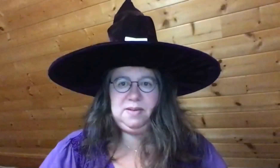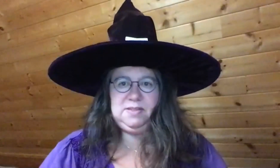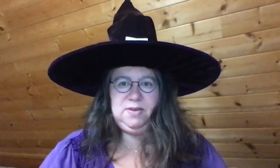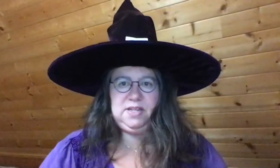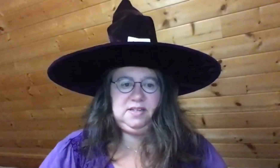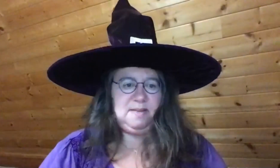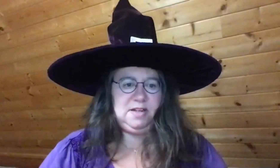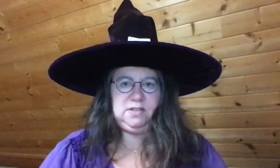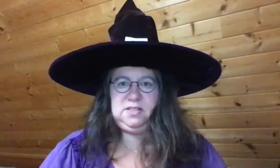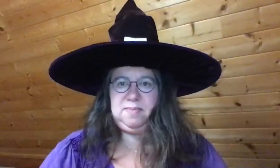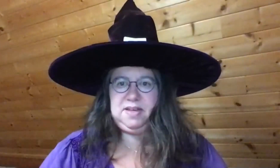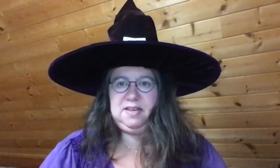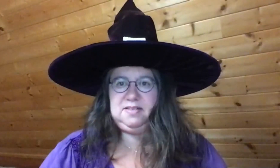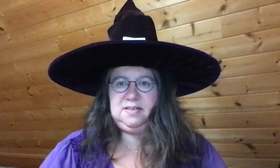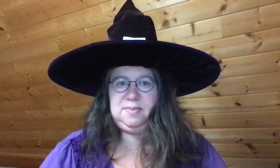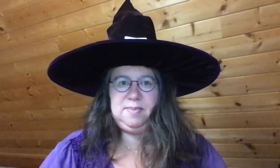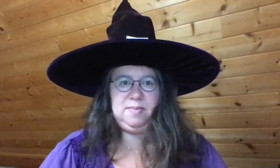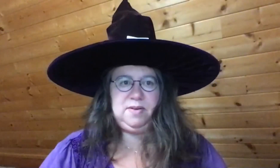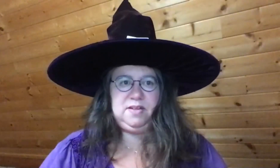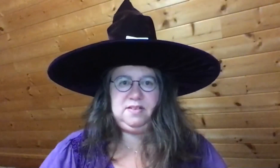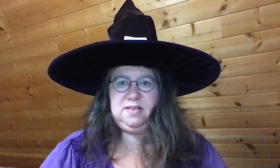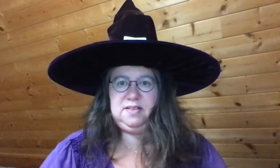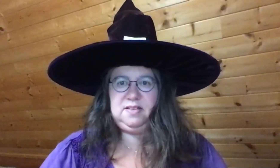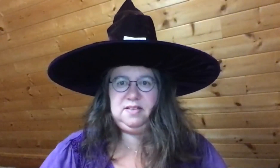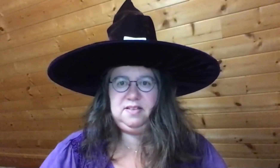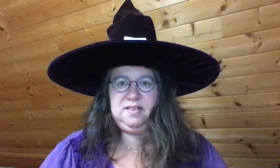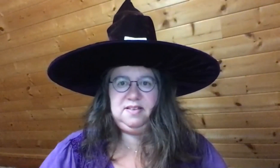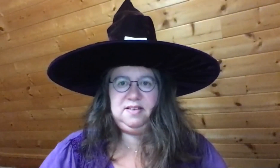Oh, someone's muted. I'm not sure who's jumping in. So people are muted.